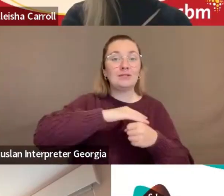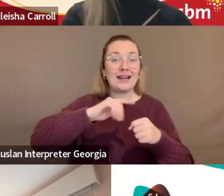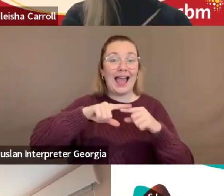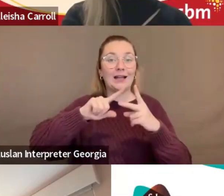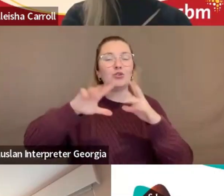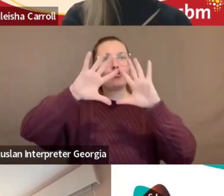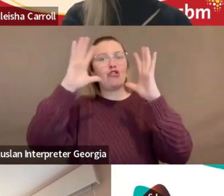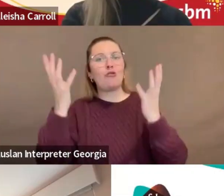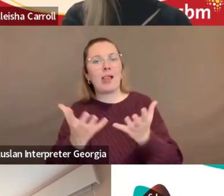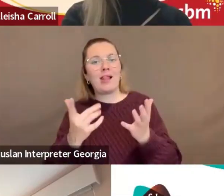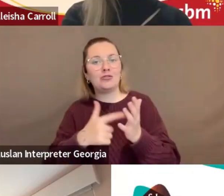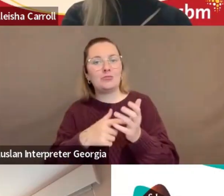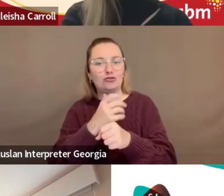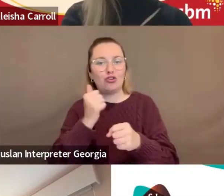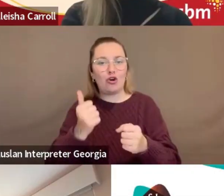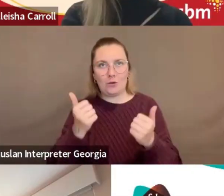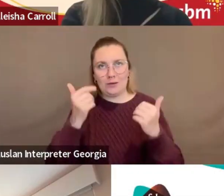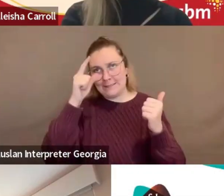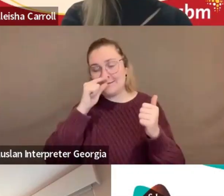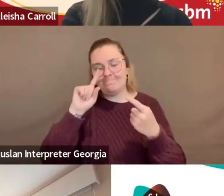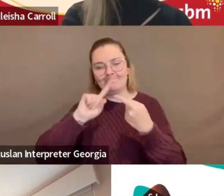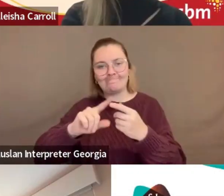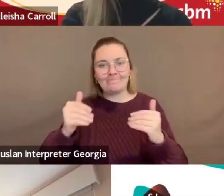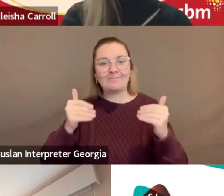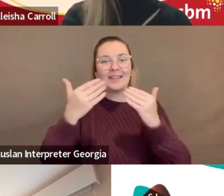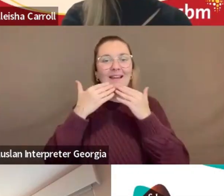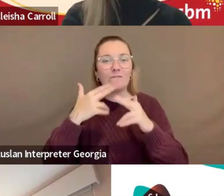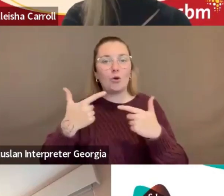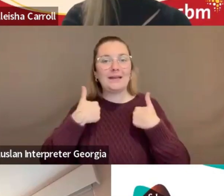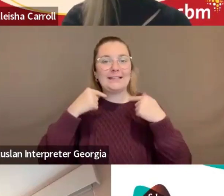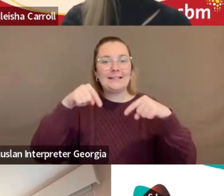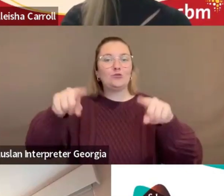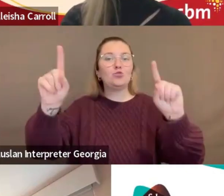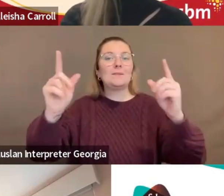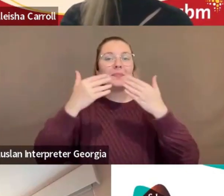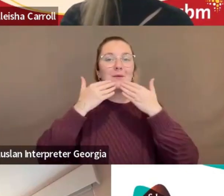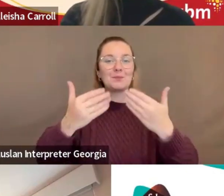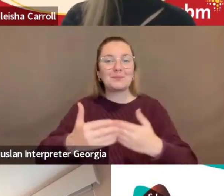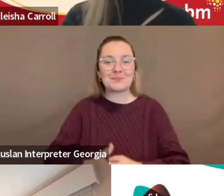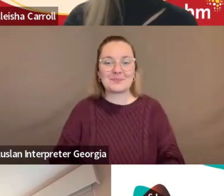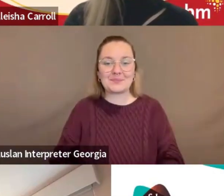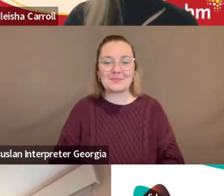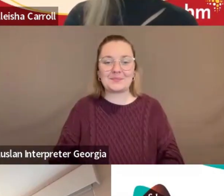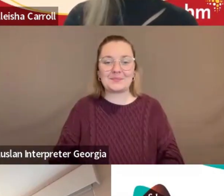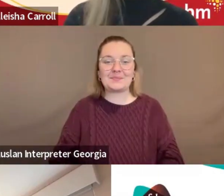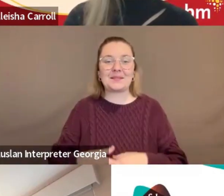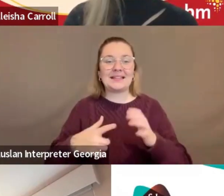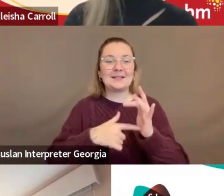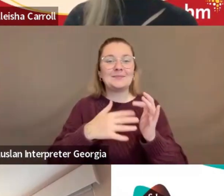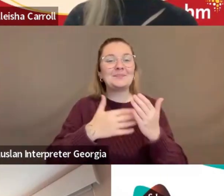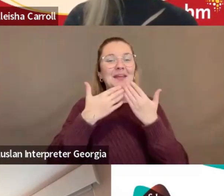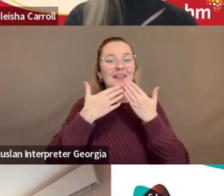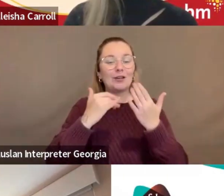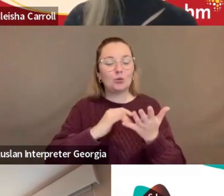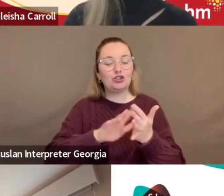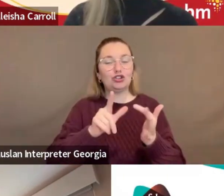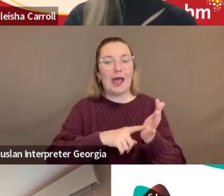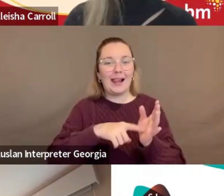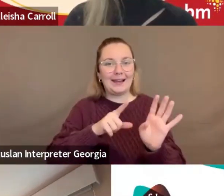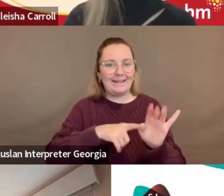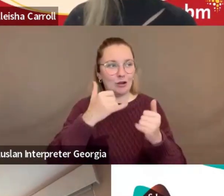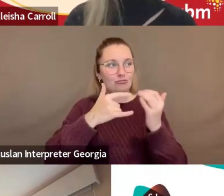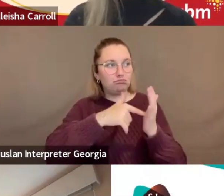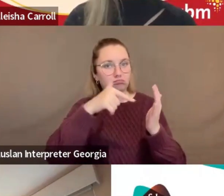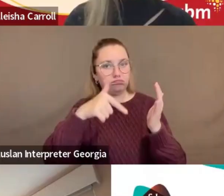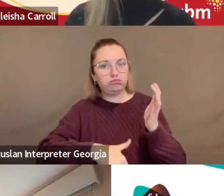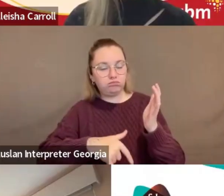to advance this agenda. Thank you very much for having me today. Thank you, Shelley, for providing such a comprehensive